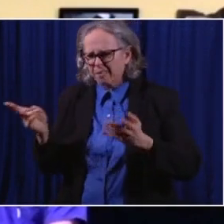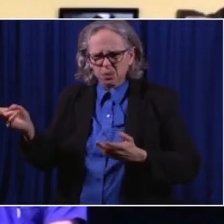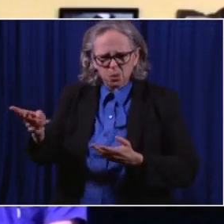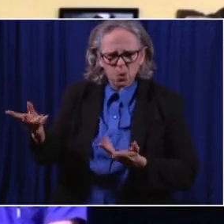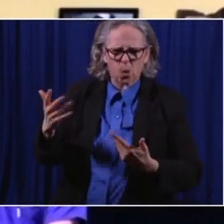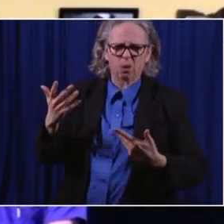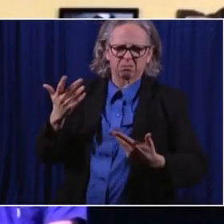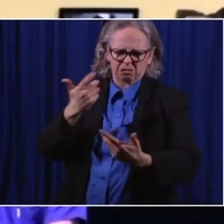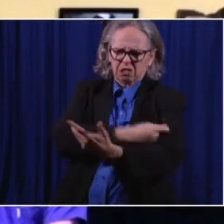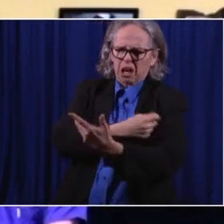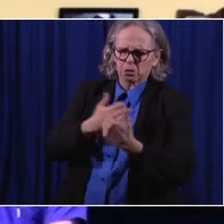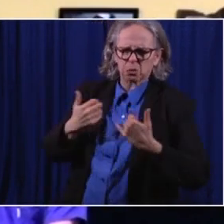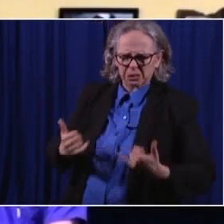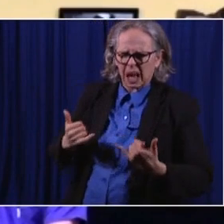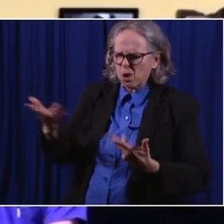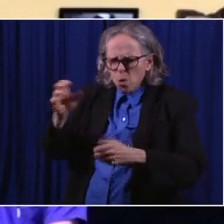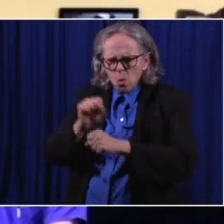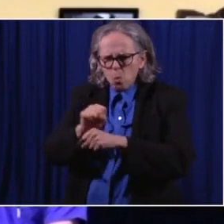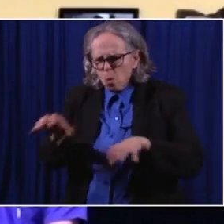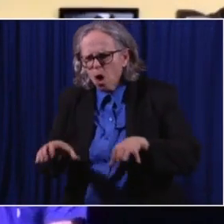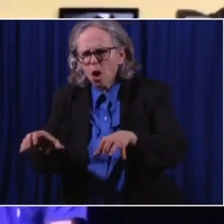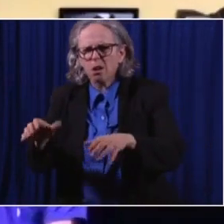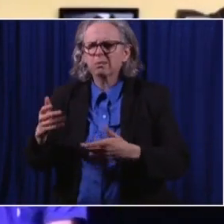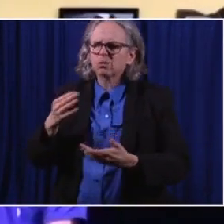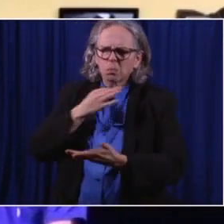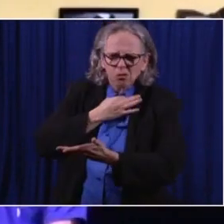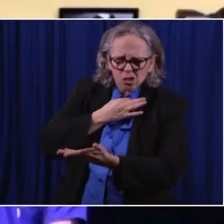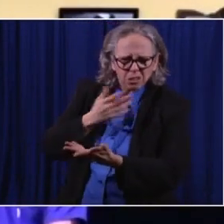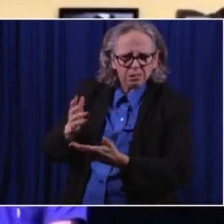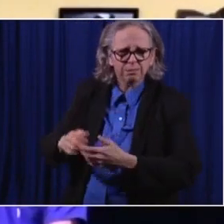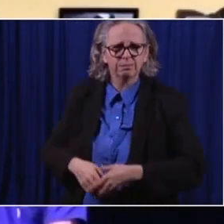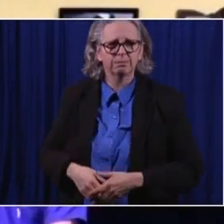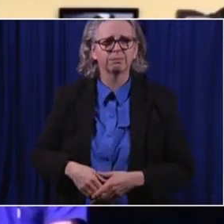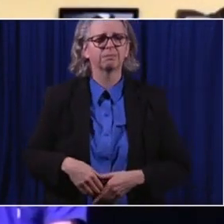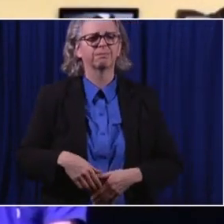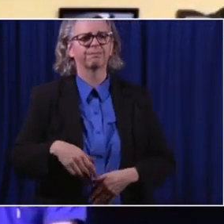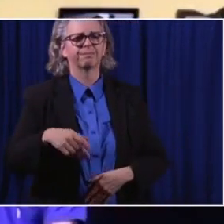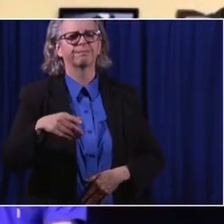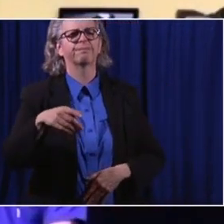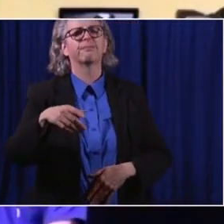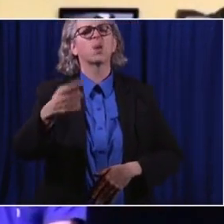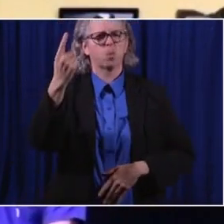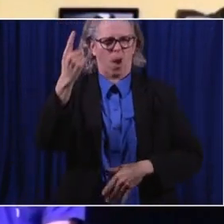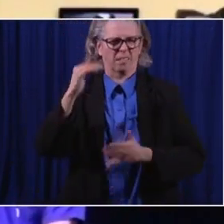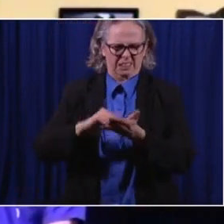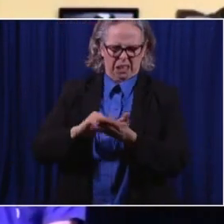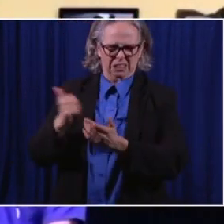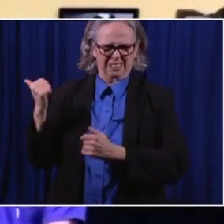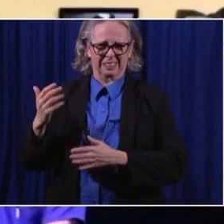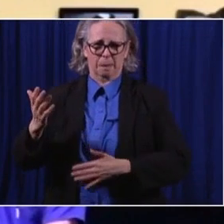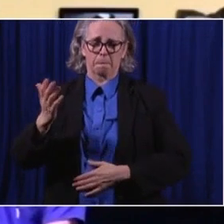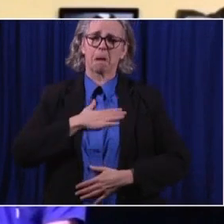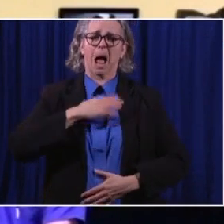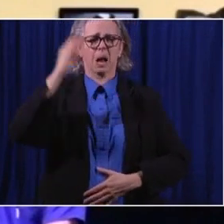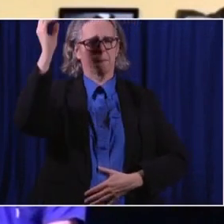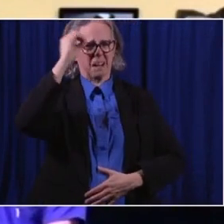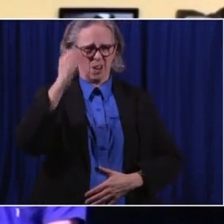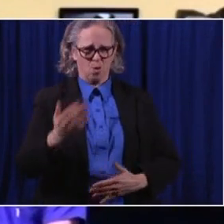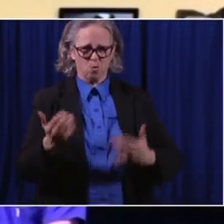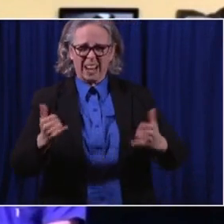physicians. So the way that I think about it is the world is sick right now. And the medicines